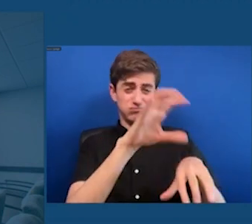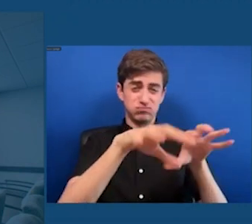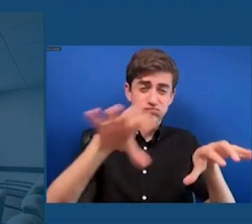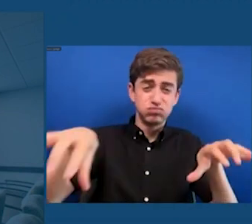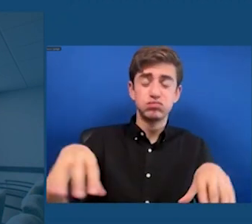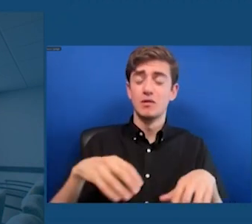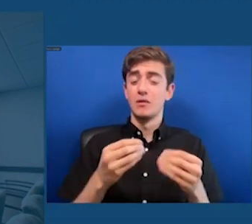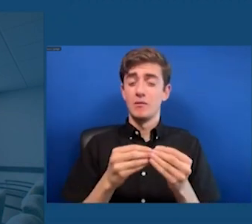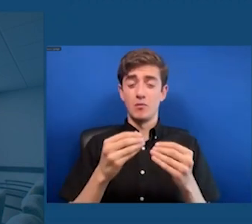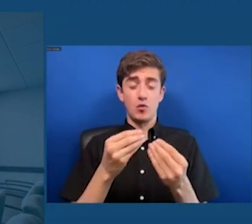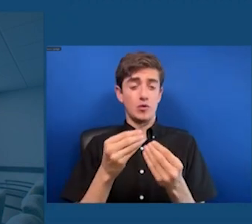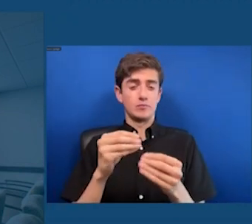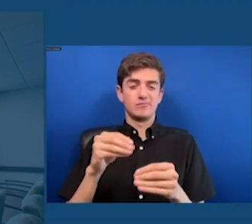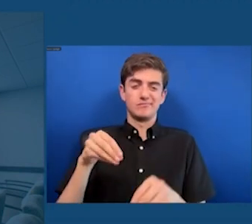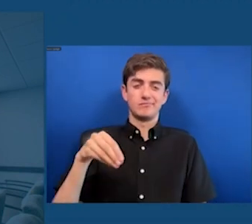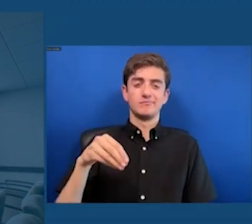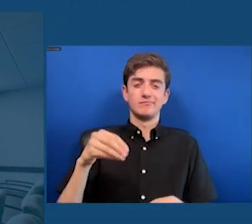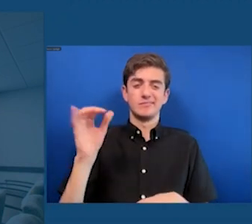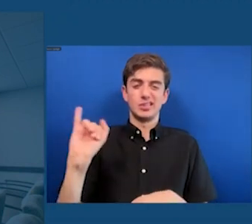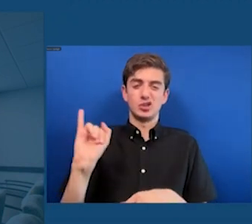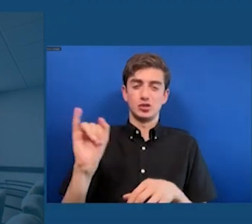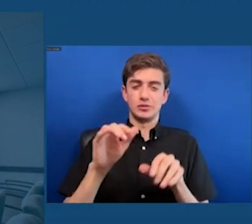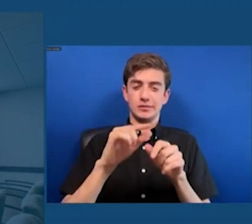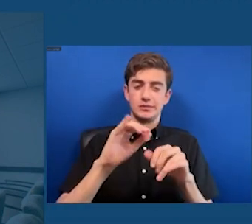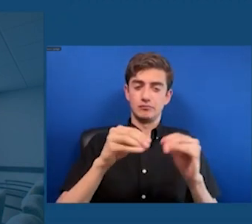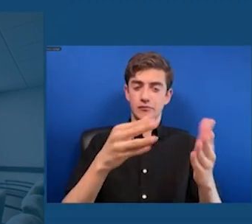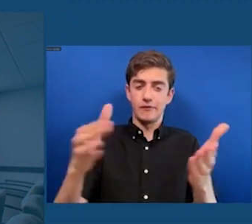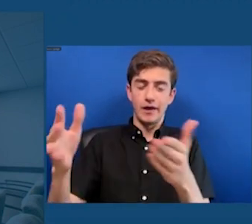and increase the home care worker minimum wage.